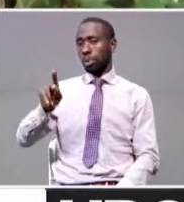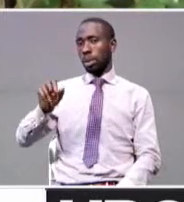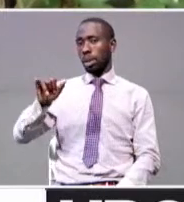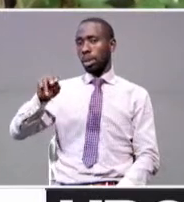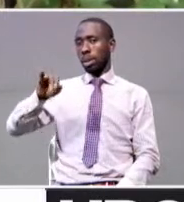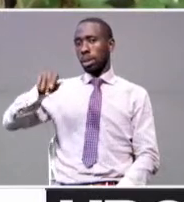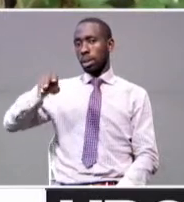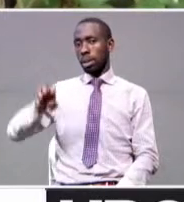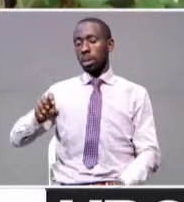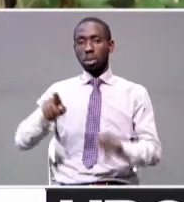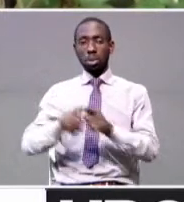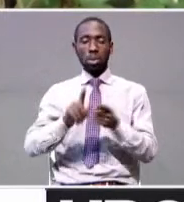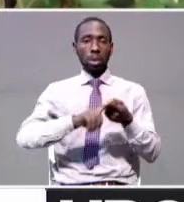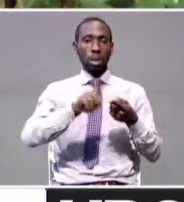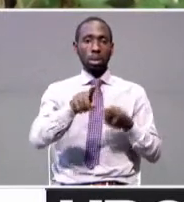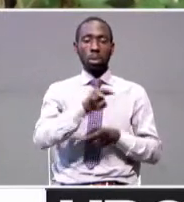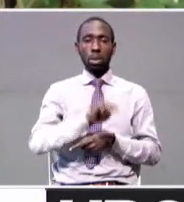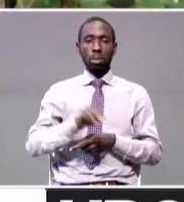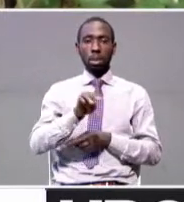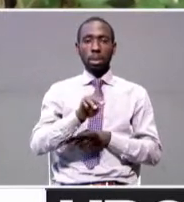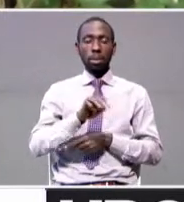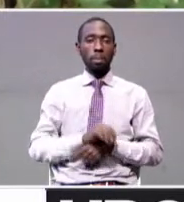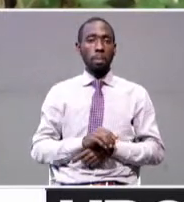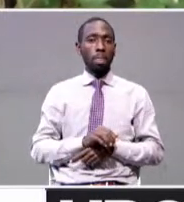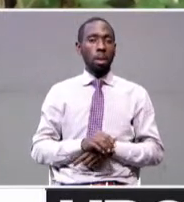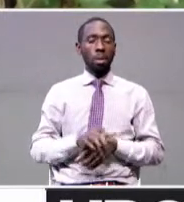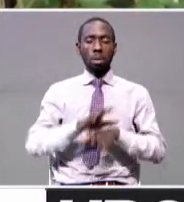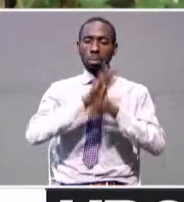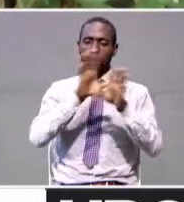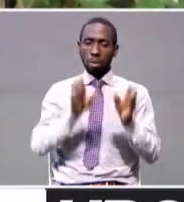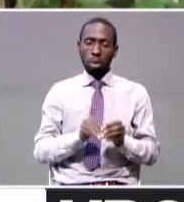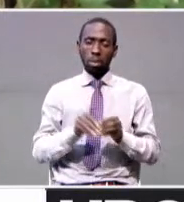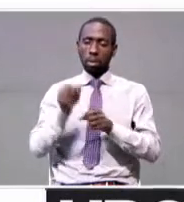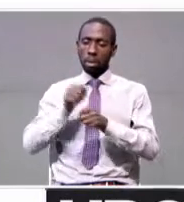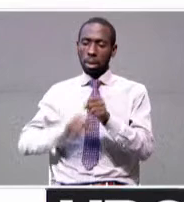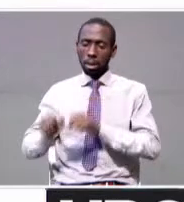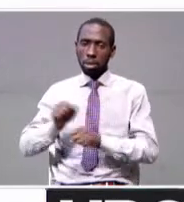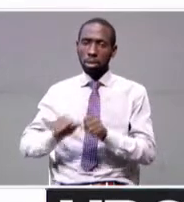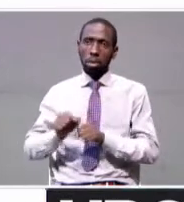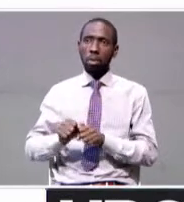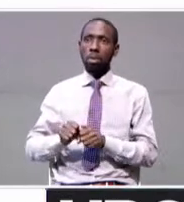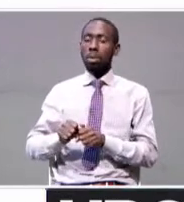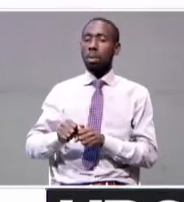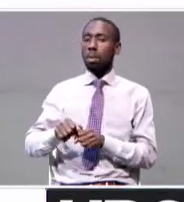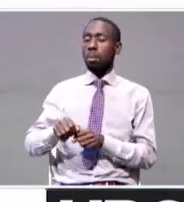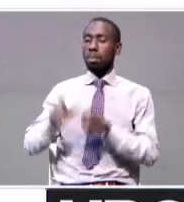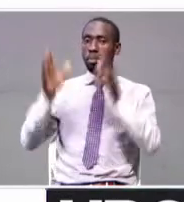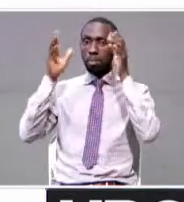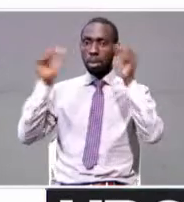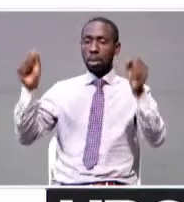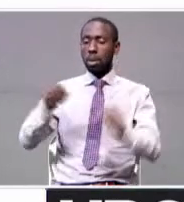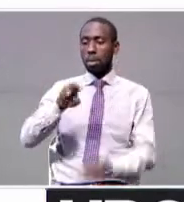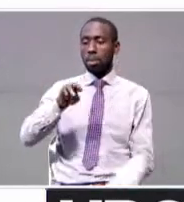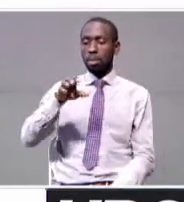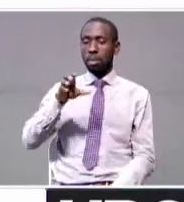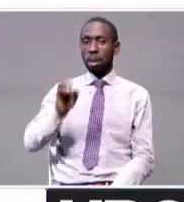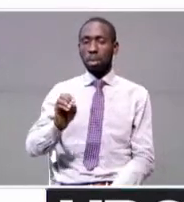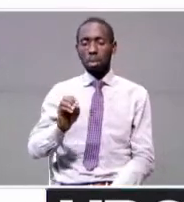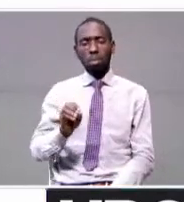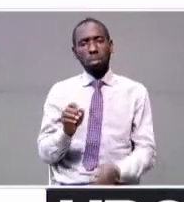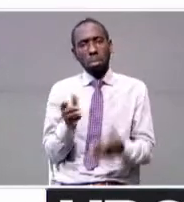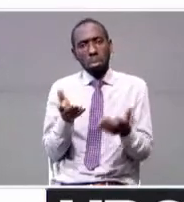Council, awamu n'Entebbe Municipality, nti ebikolwa byonna ebyakolebwa President General Norbert Mao